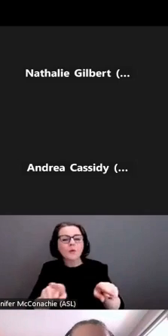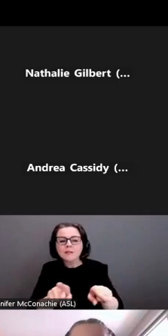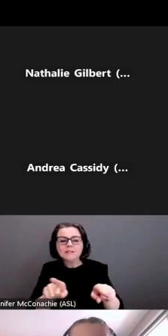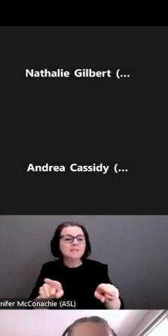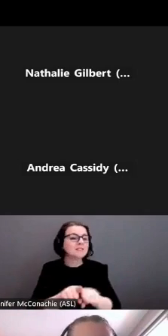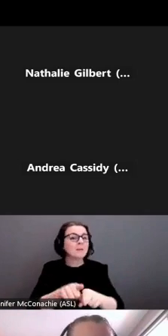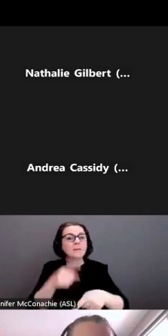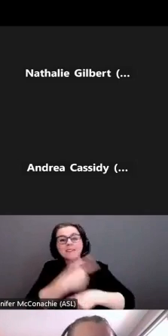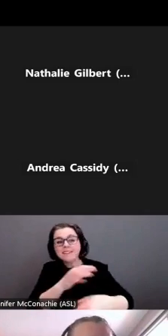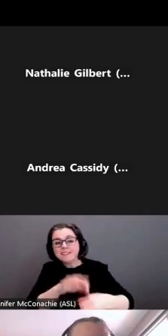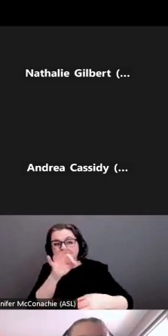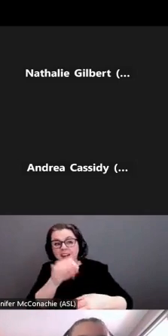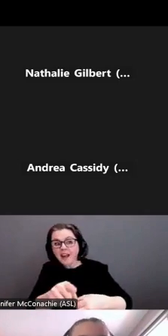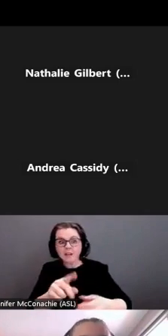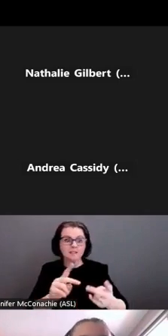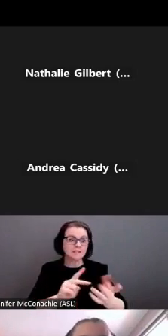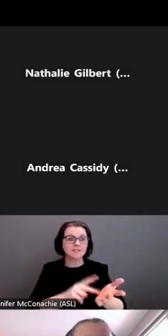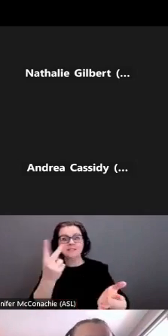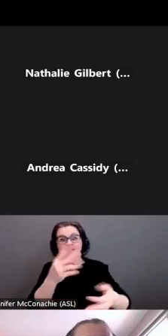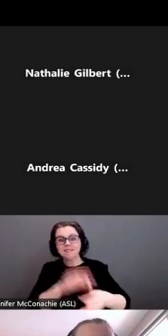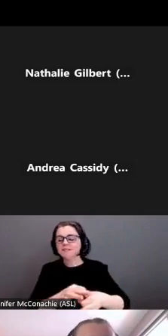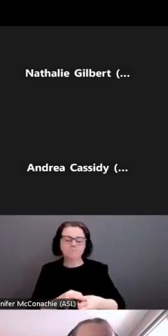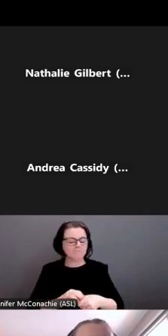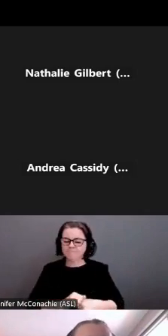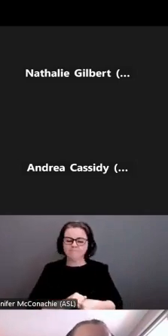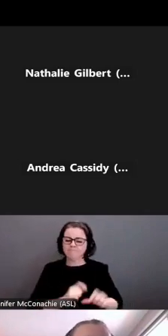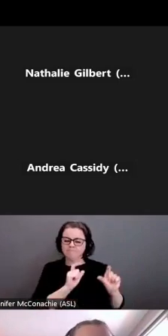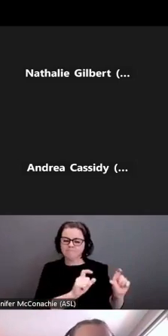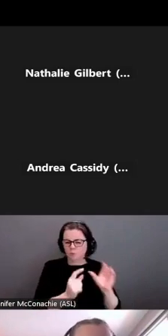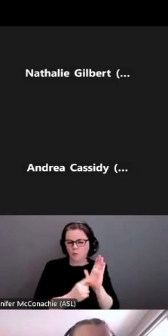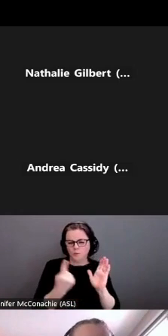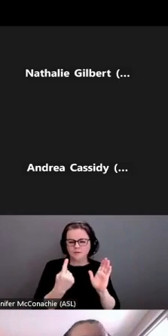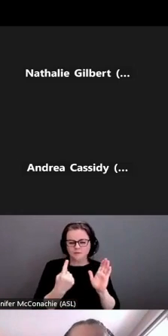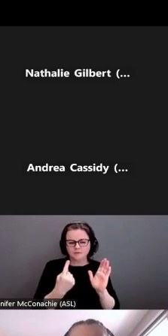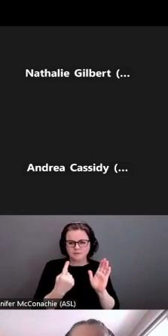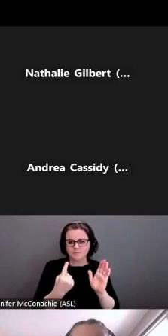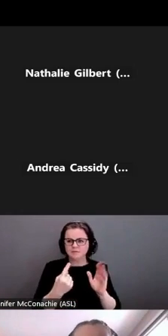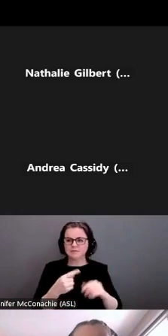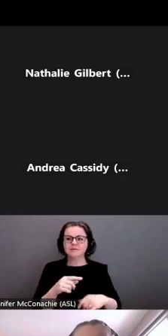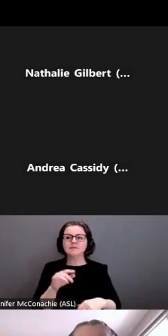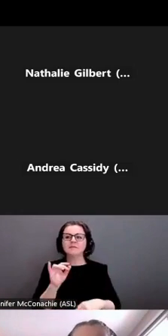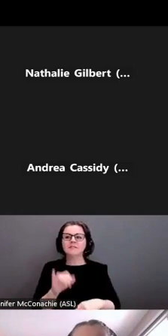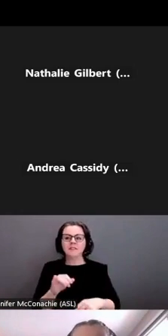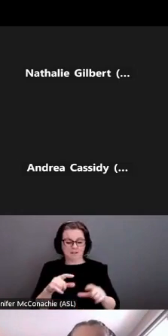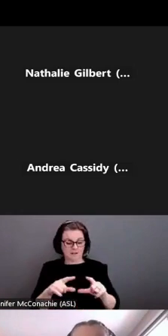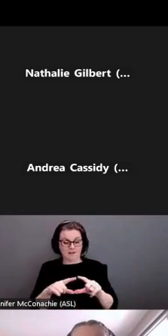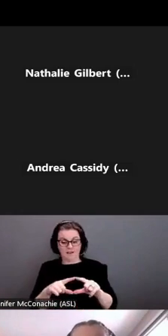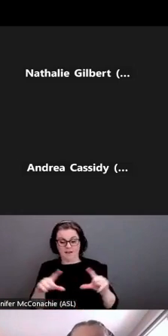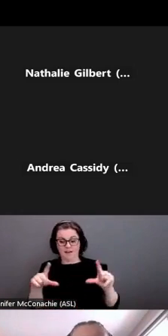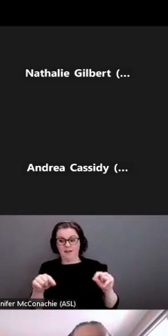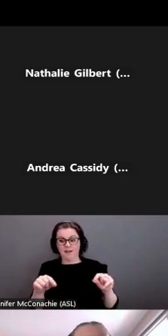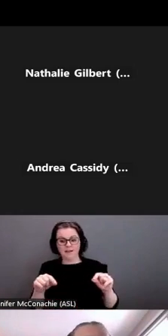you went to the polls. But then that first envelope, that's the one that's associated with your